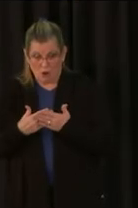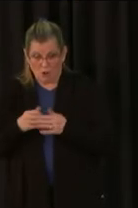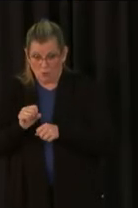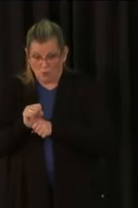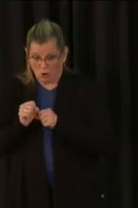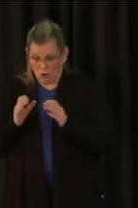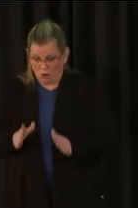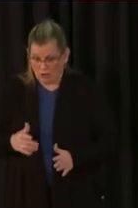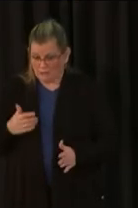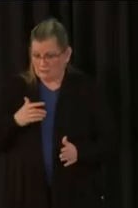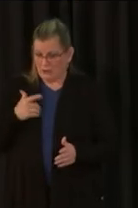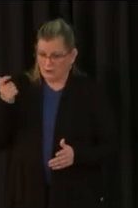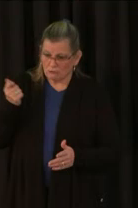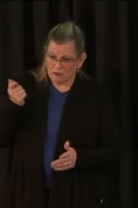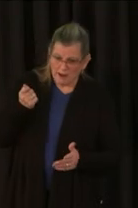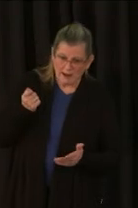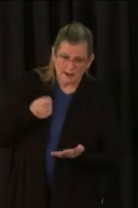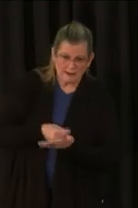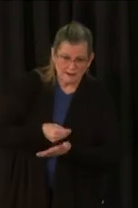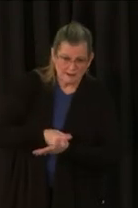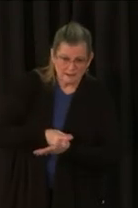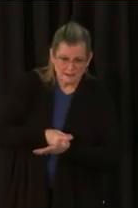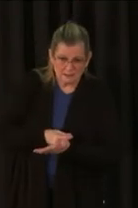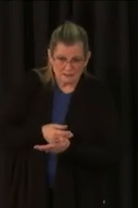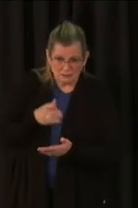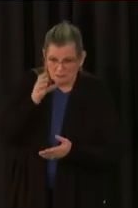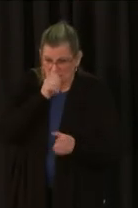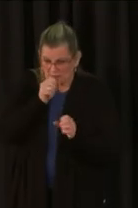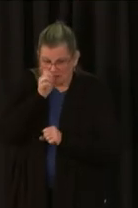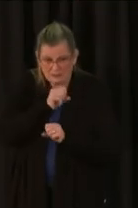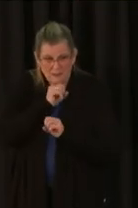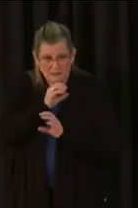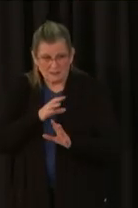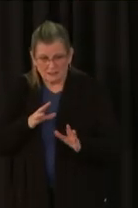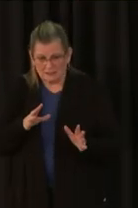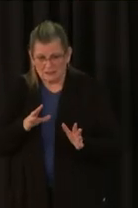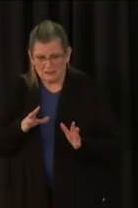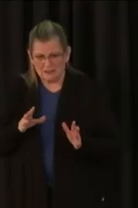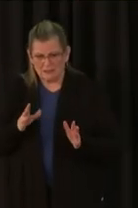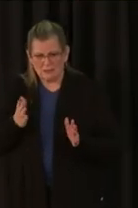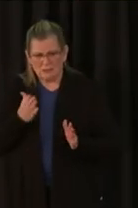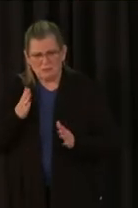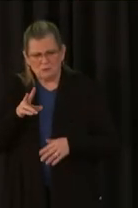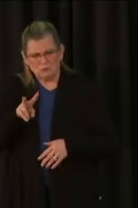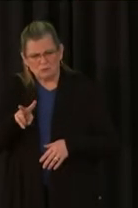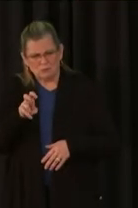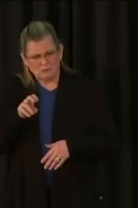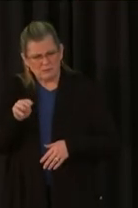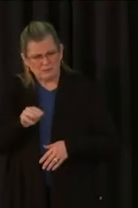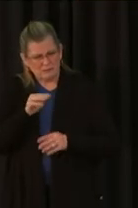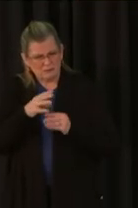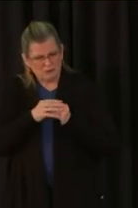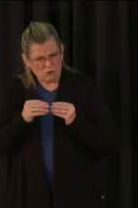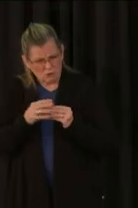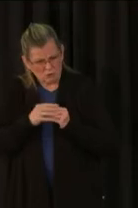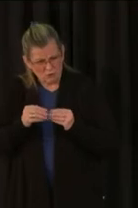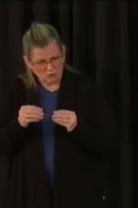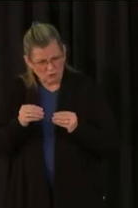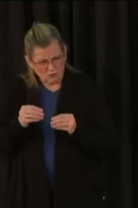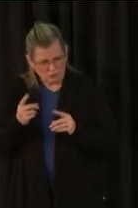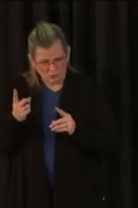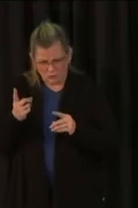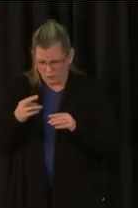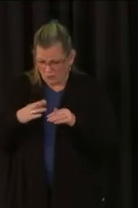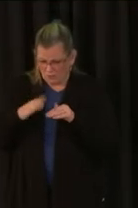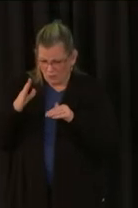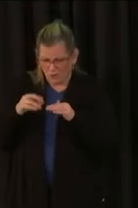our grants, if you look at kind of everything we've put out since the pandemic, it's maybe about $200 million, probably falls a little bit short of that. But